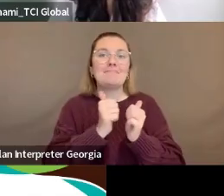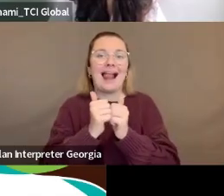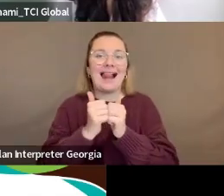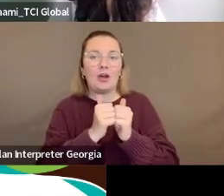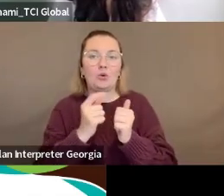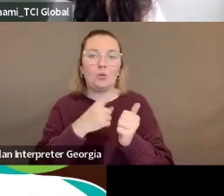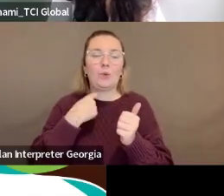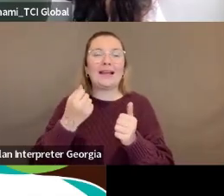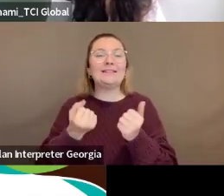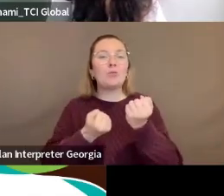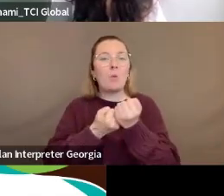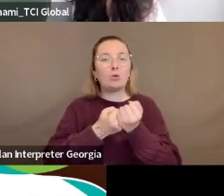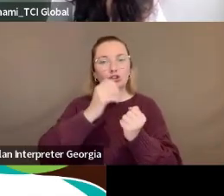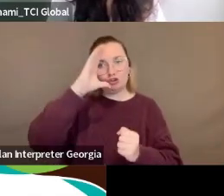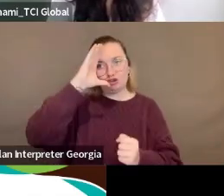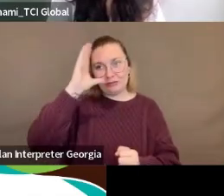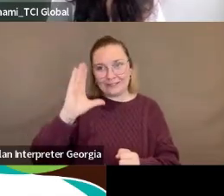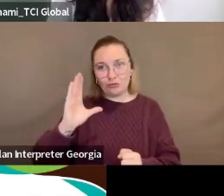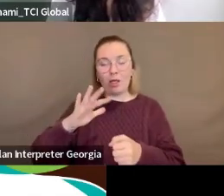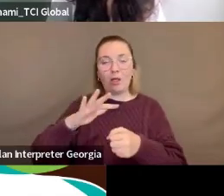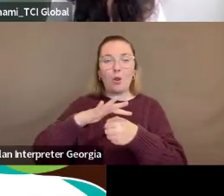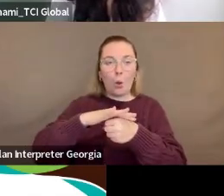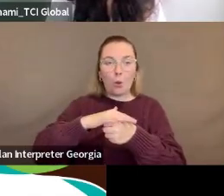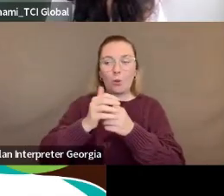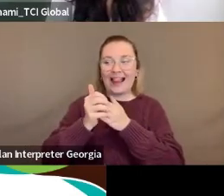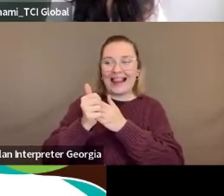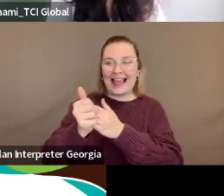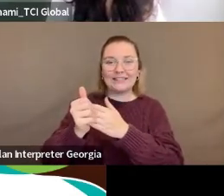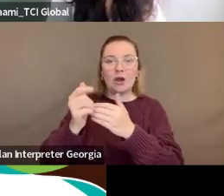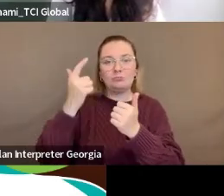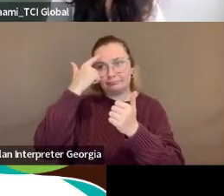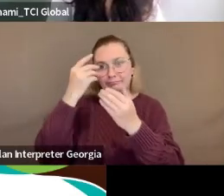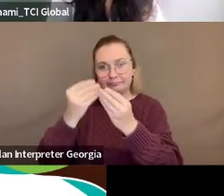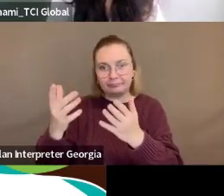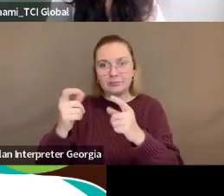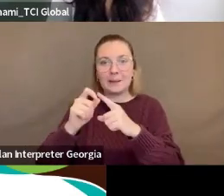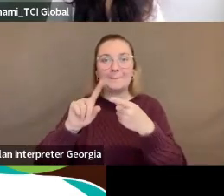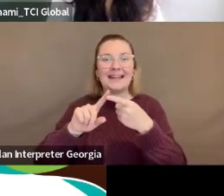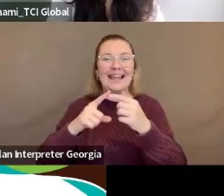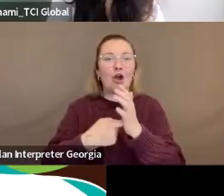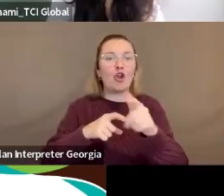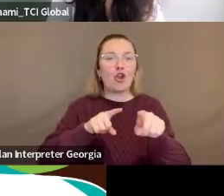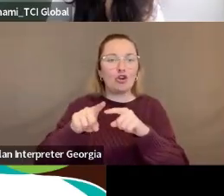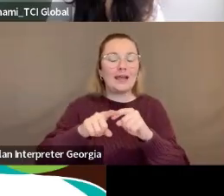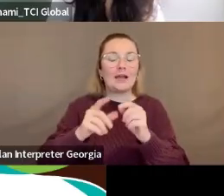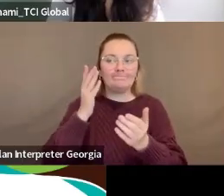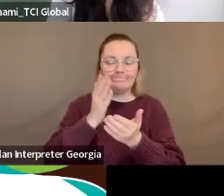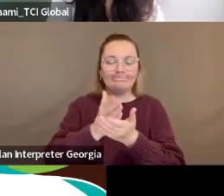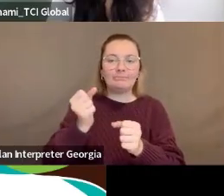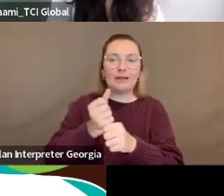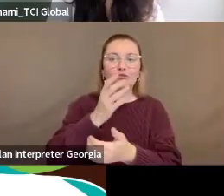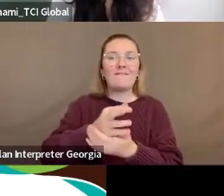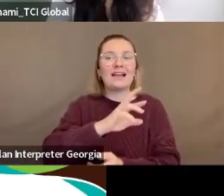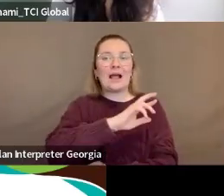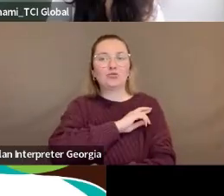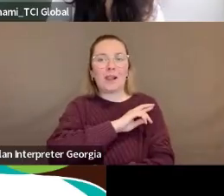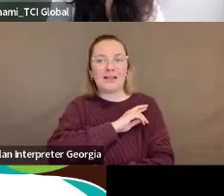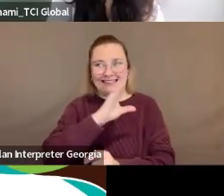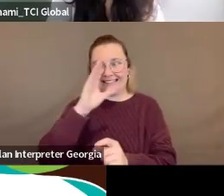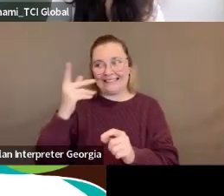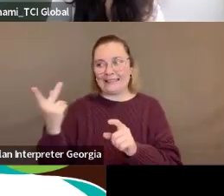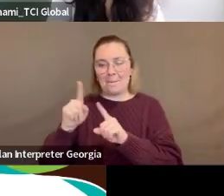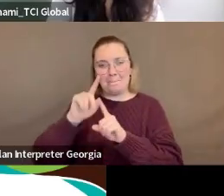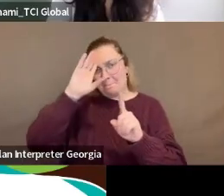So we support regional, locally led solutions, peer learning, and reinforce accountability with the shared objective